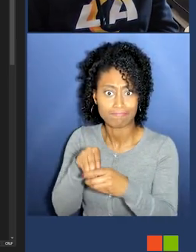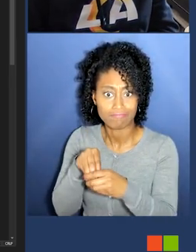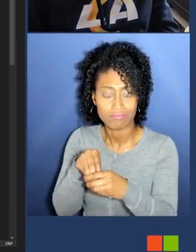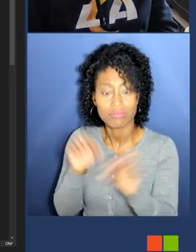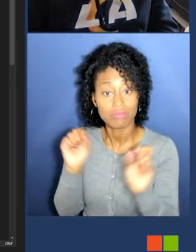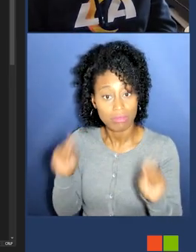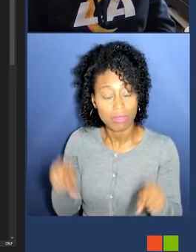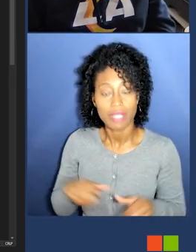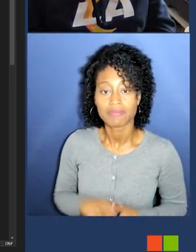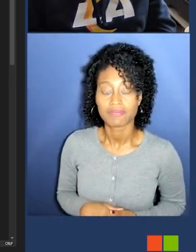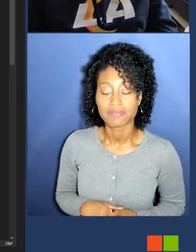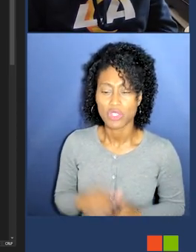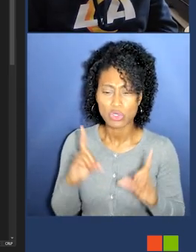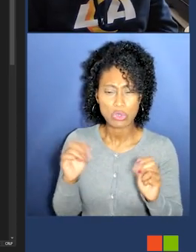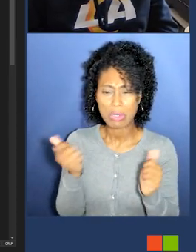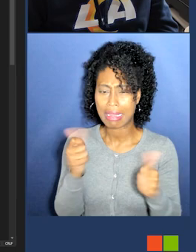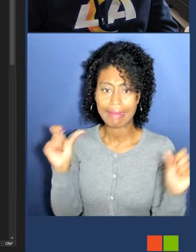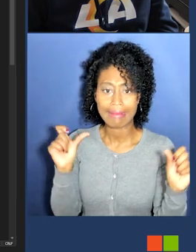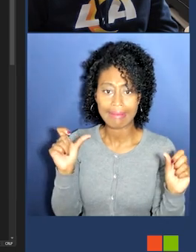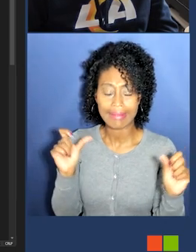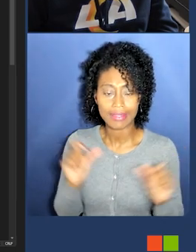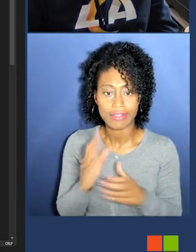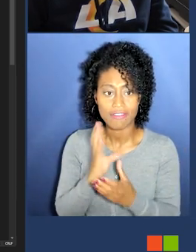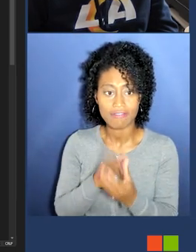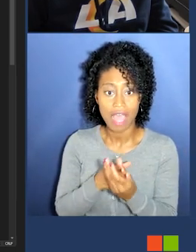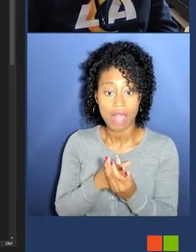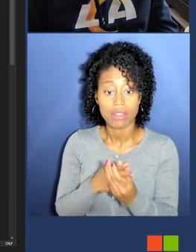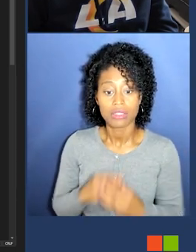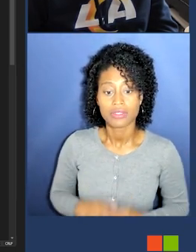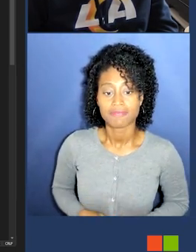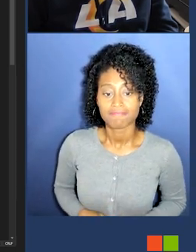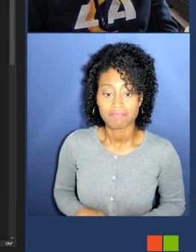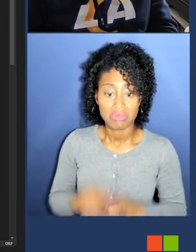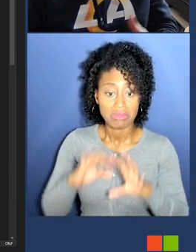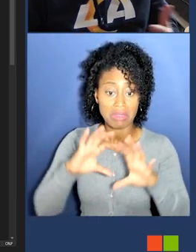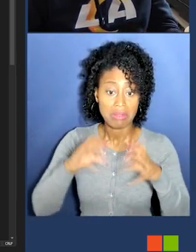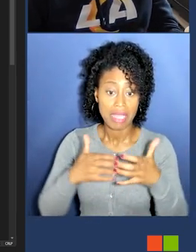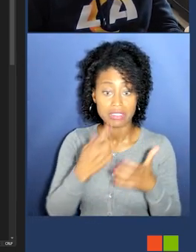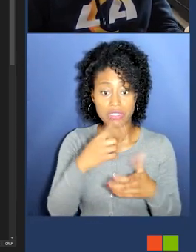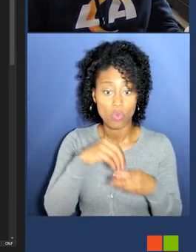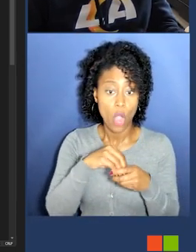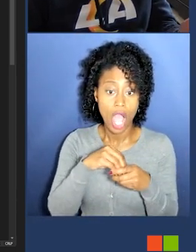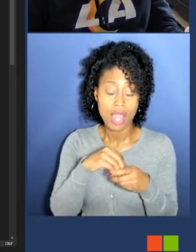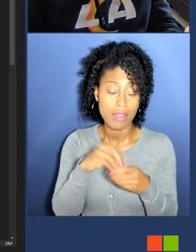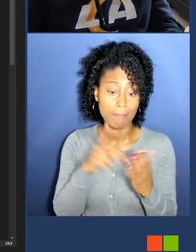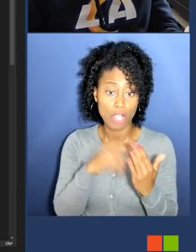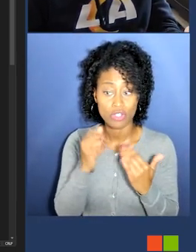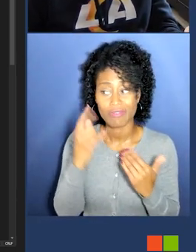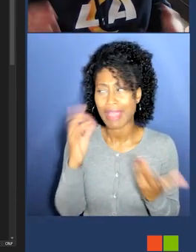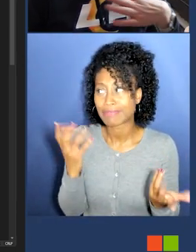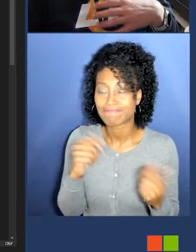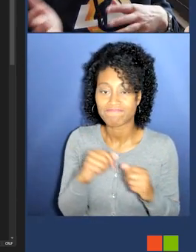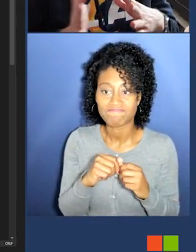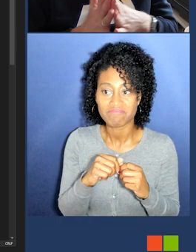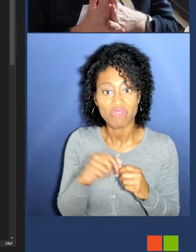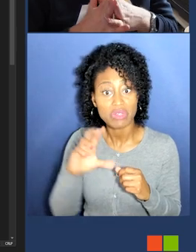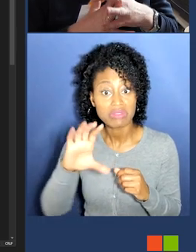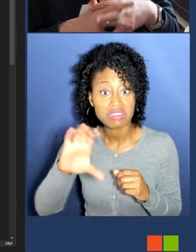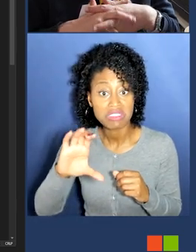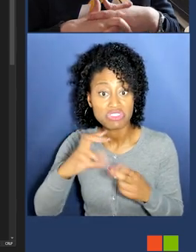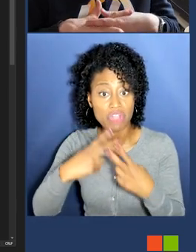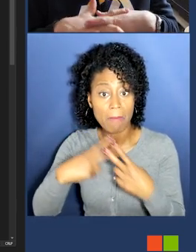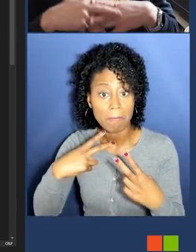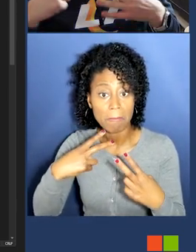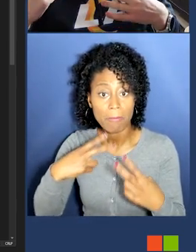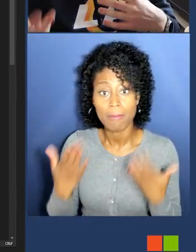do this in any number of files and classes within one project. In C#, for example, your mileage may vary in